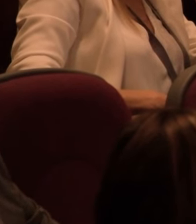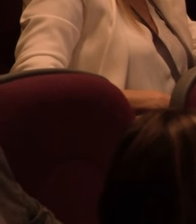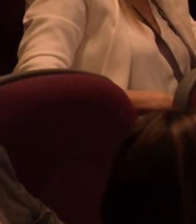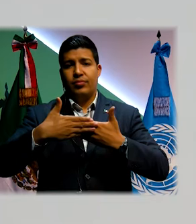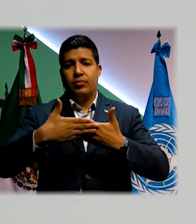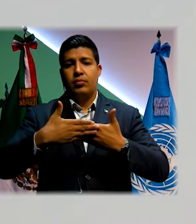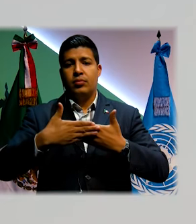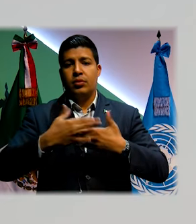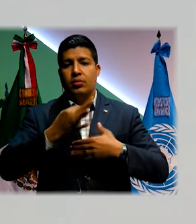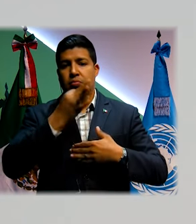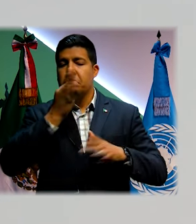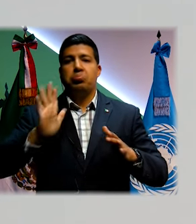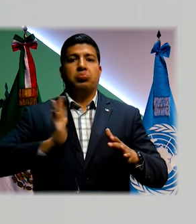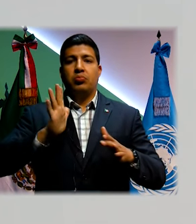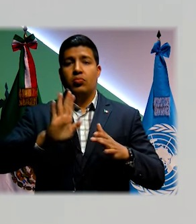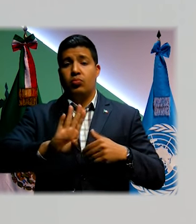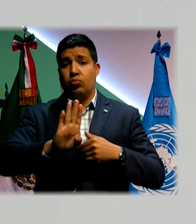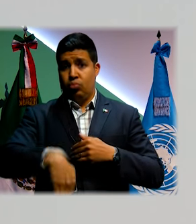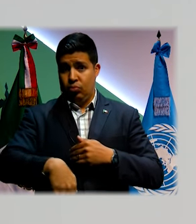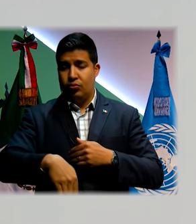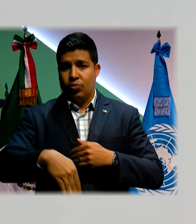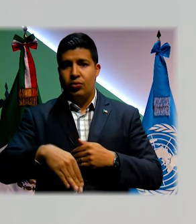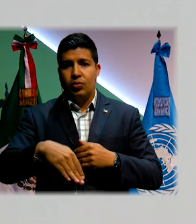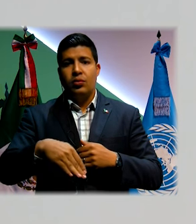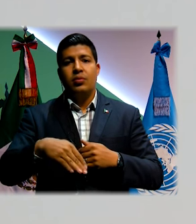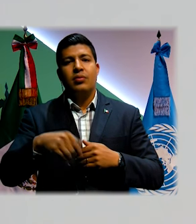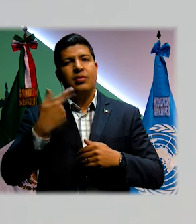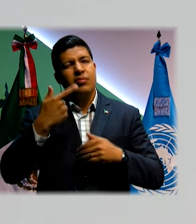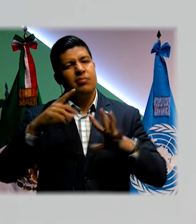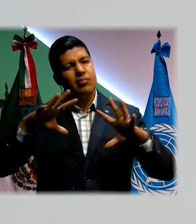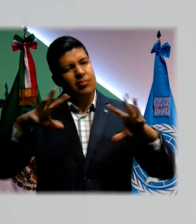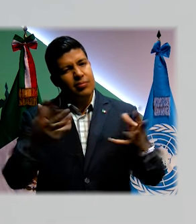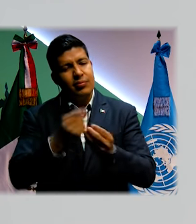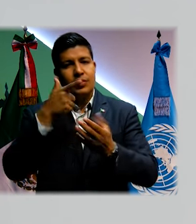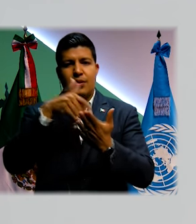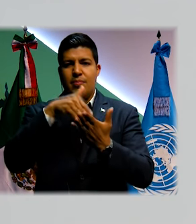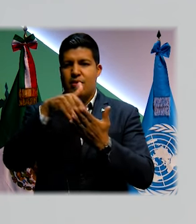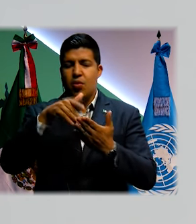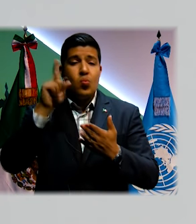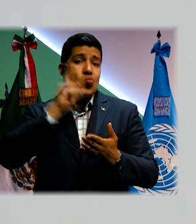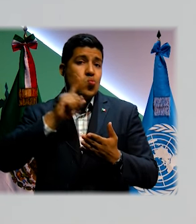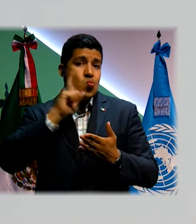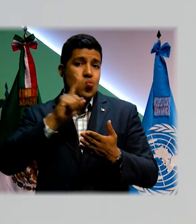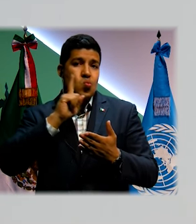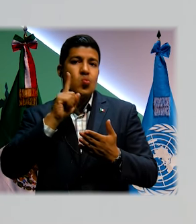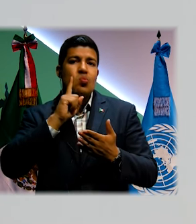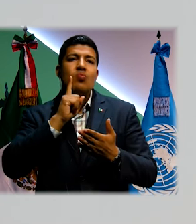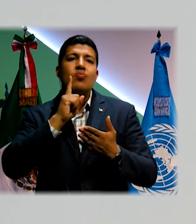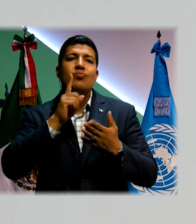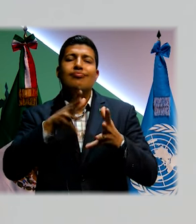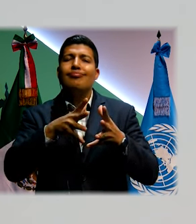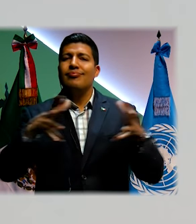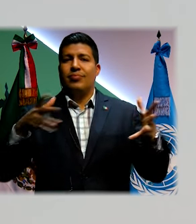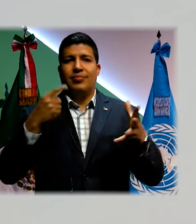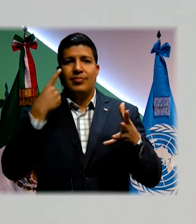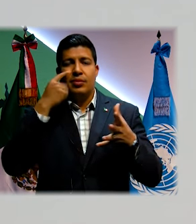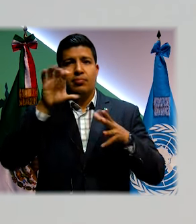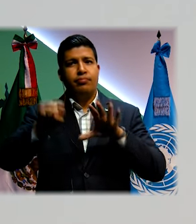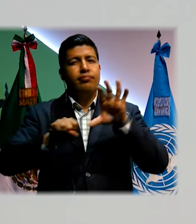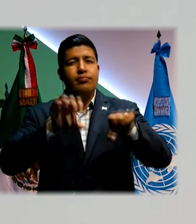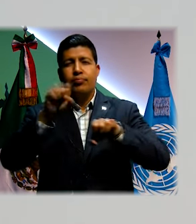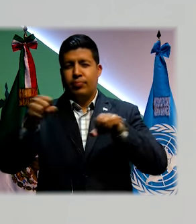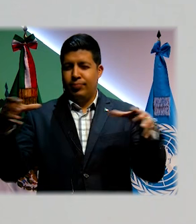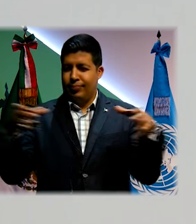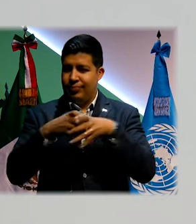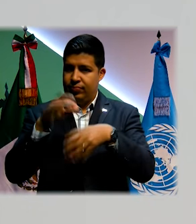Prospera Digital aims to get to 7 million women who are part of the Prospera program. And it aims to